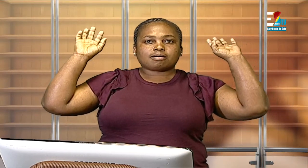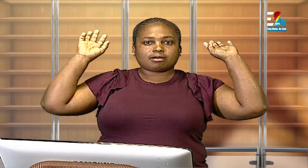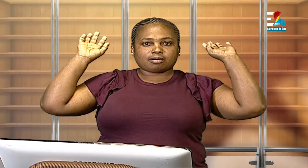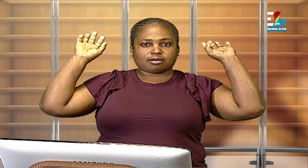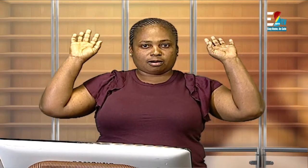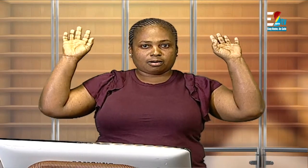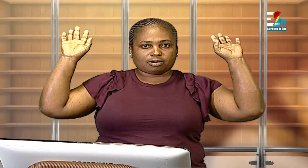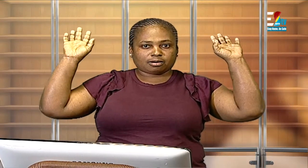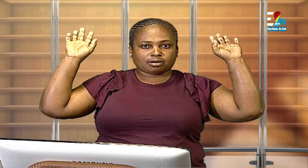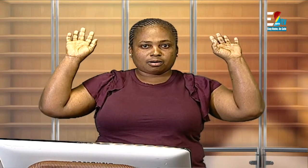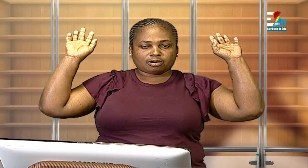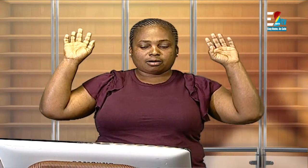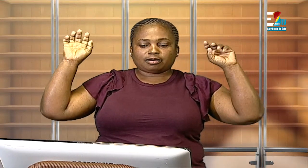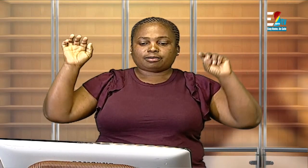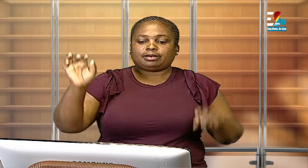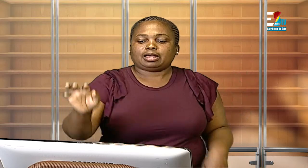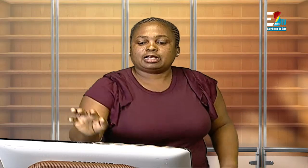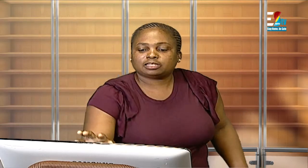umsindvo ng.